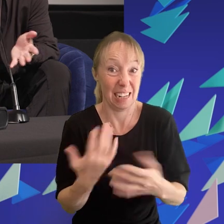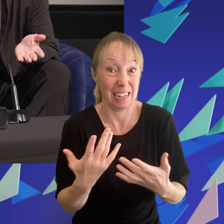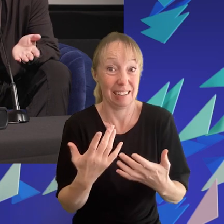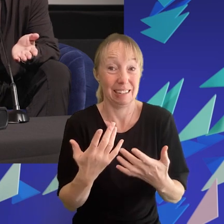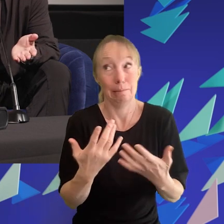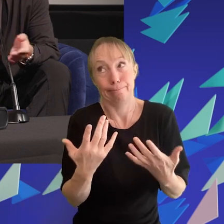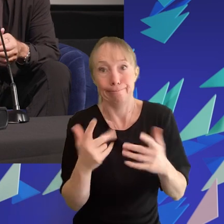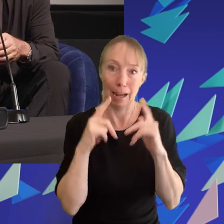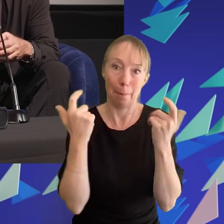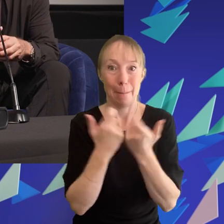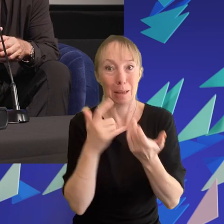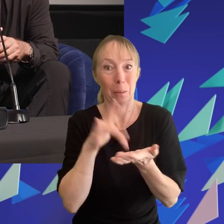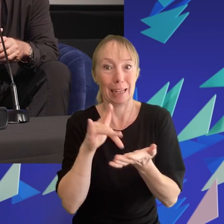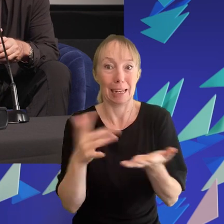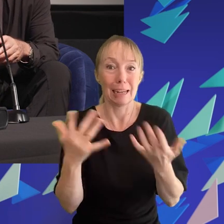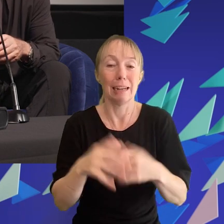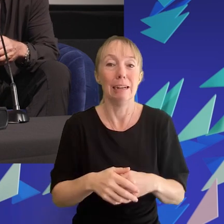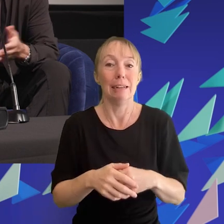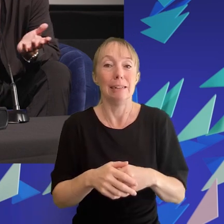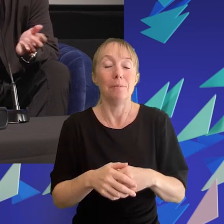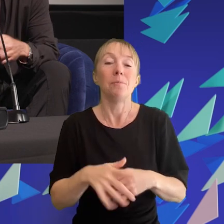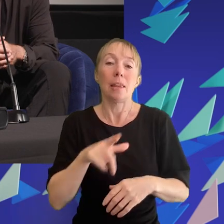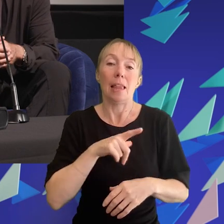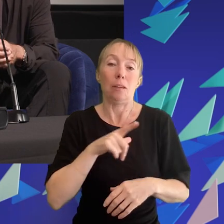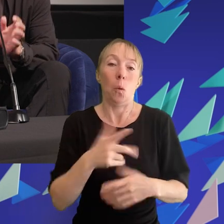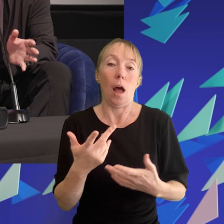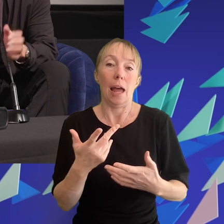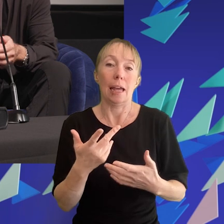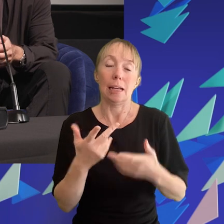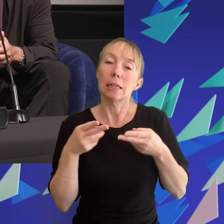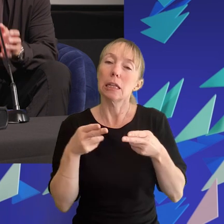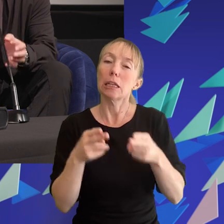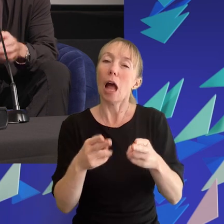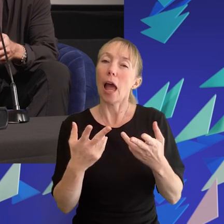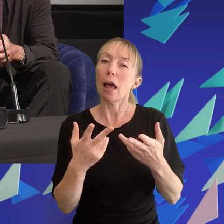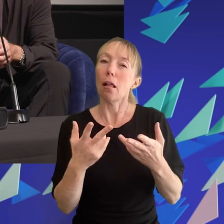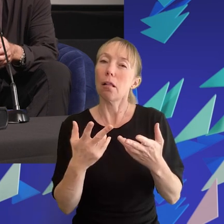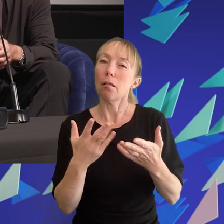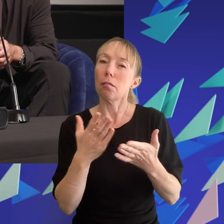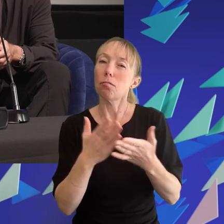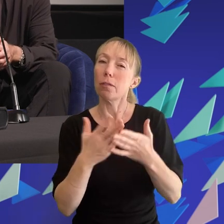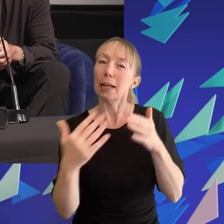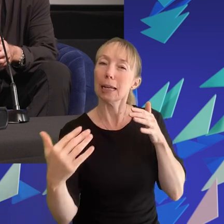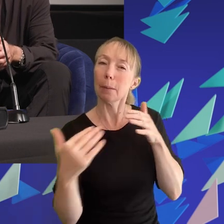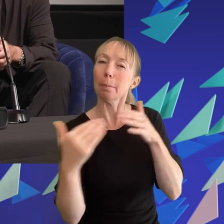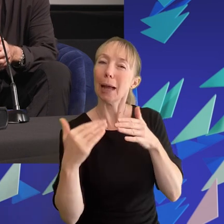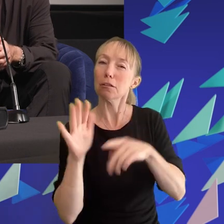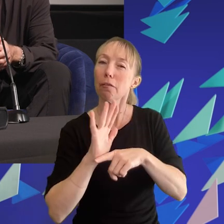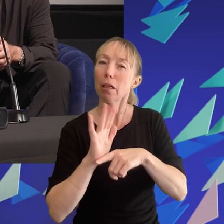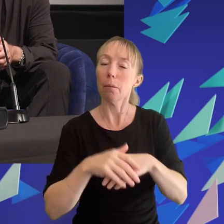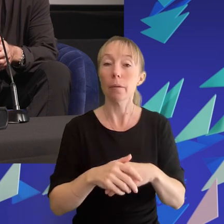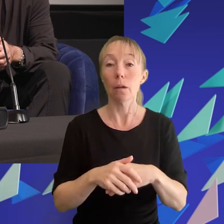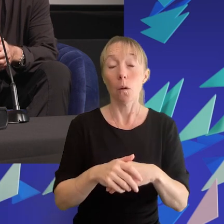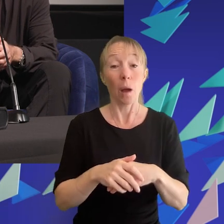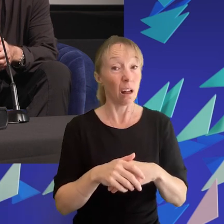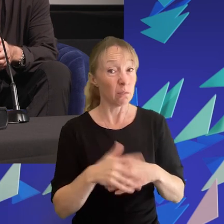We were in Mexico City. And that's the reason, basically. It was in a style that was very proper to the film, you know. It's interesting,